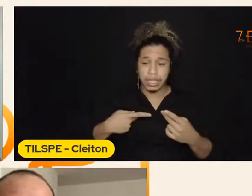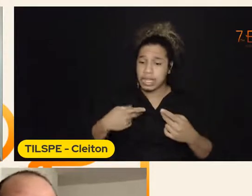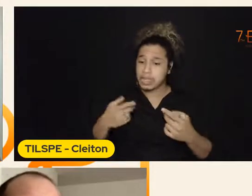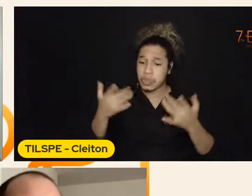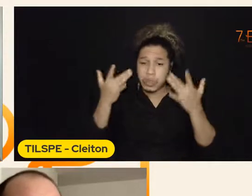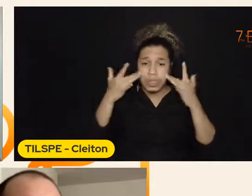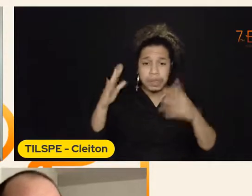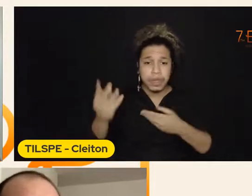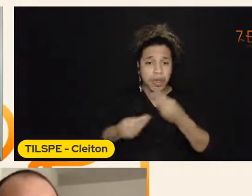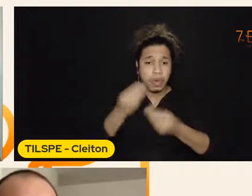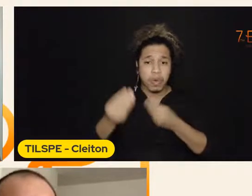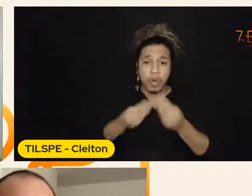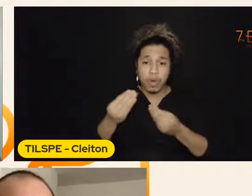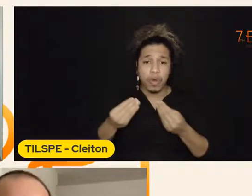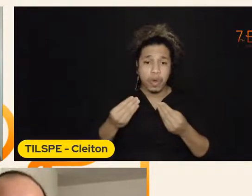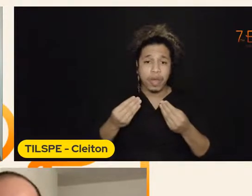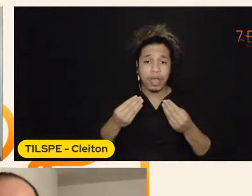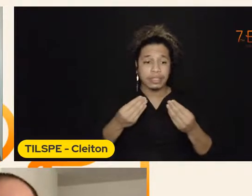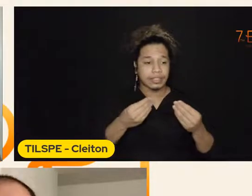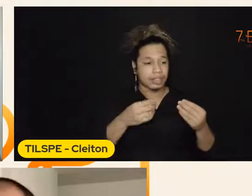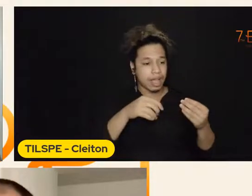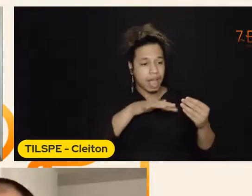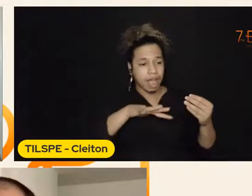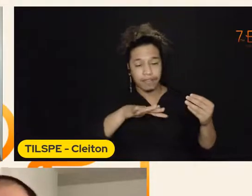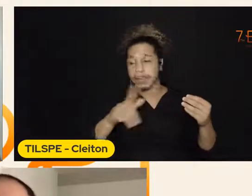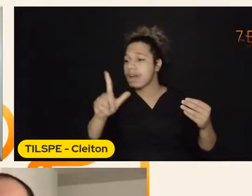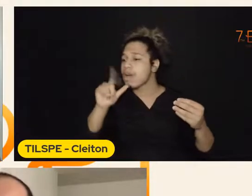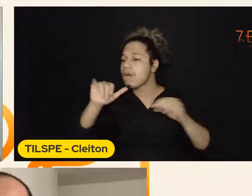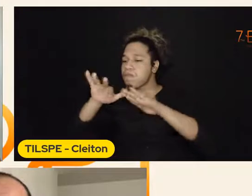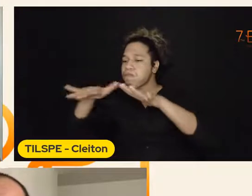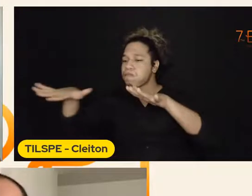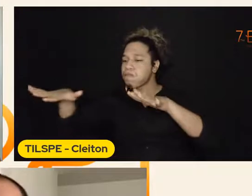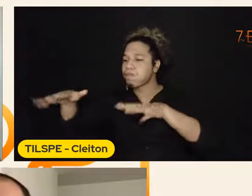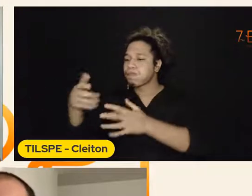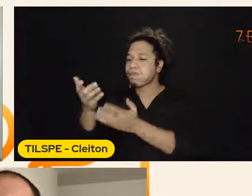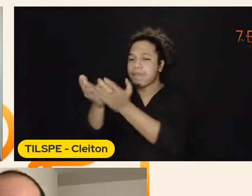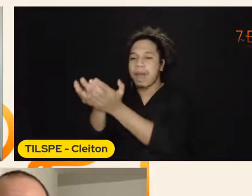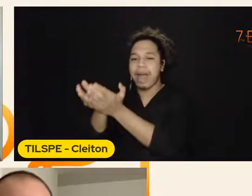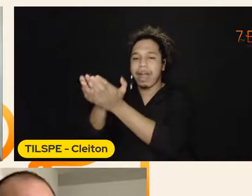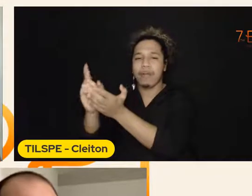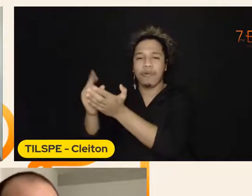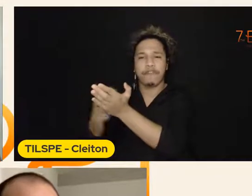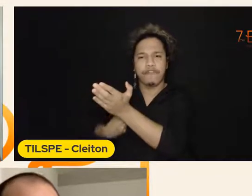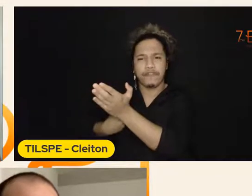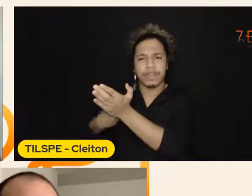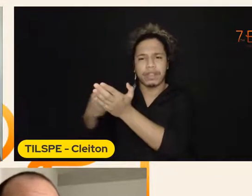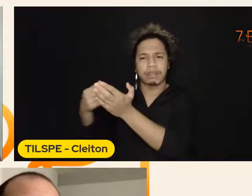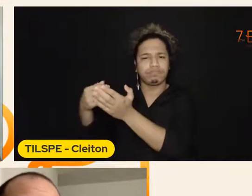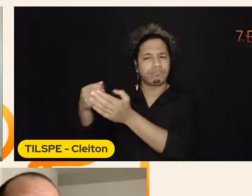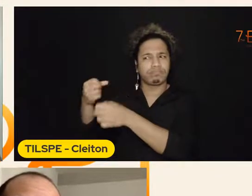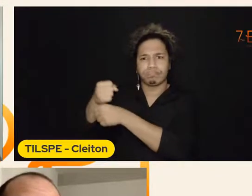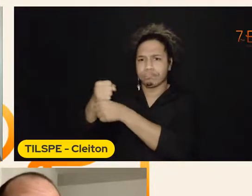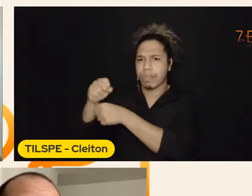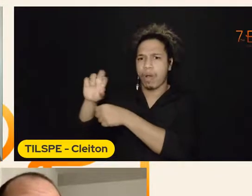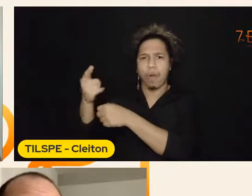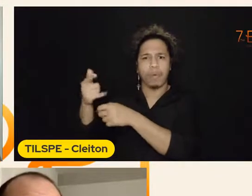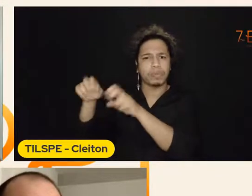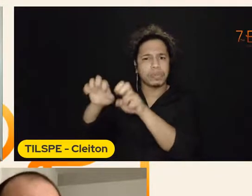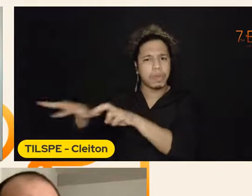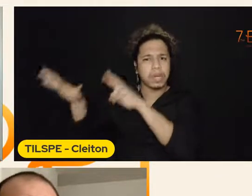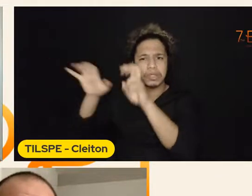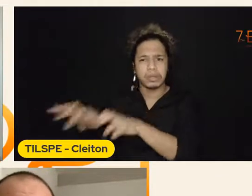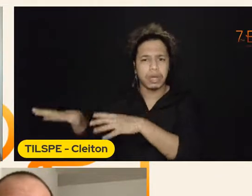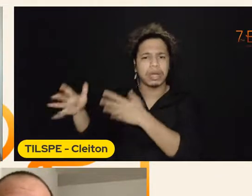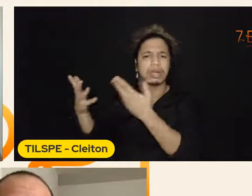know how to live off the land anymore. As our ancestors, as our indigenous communities